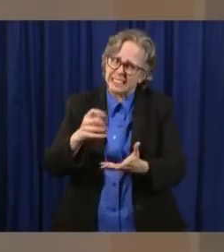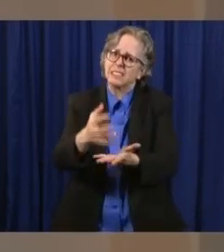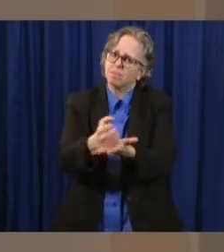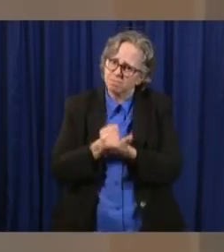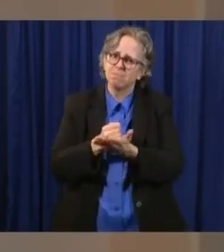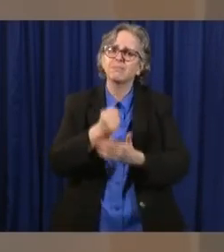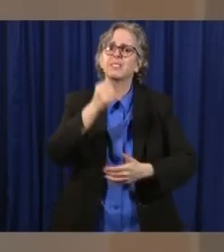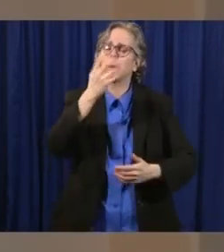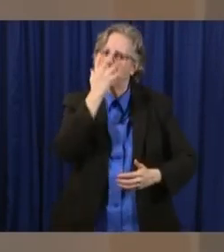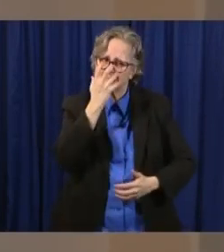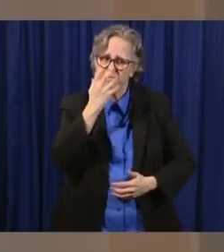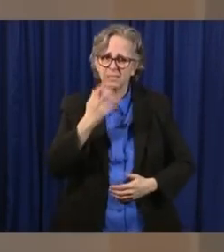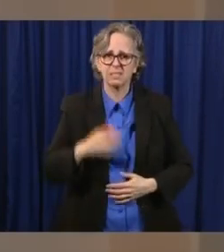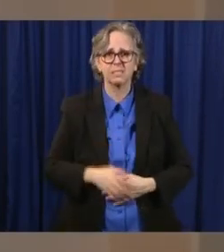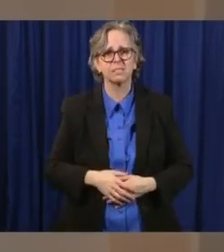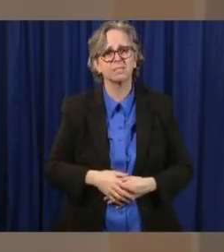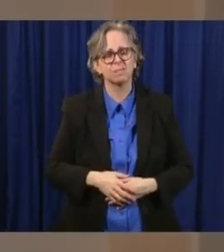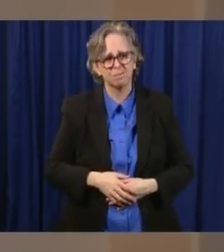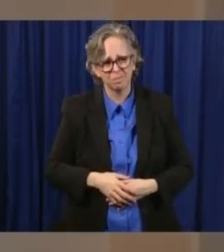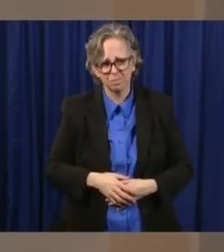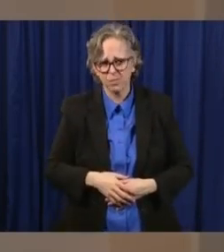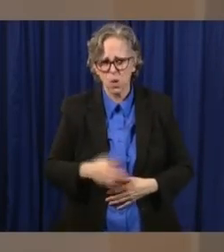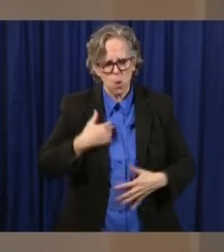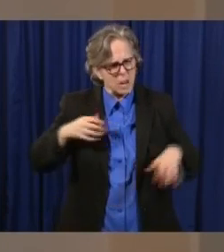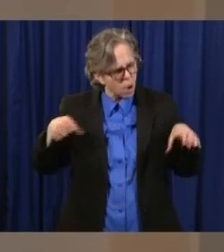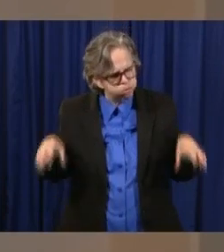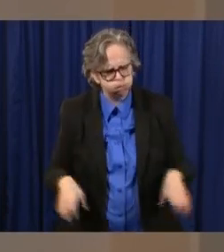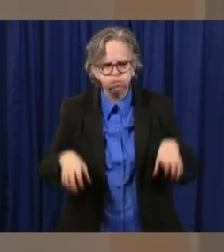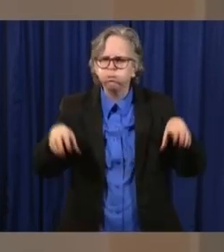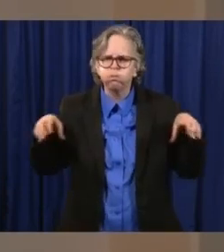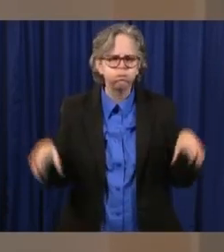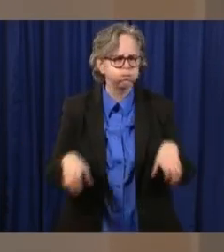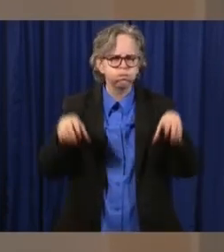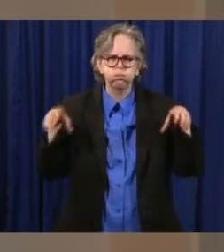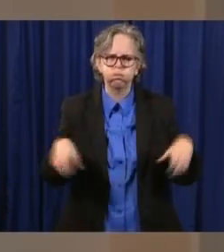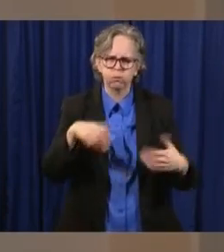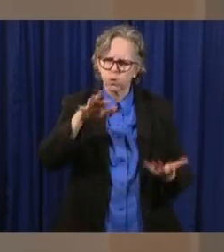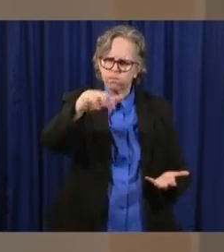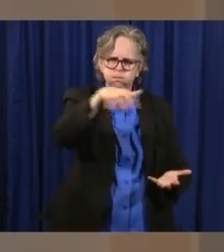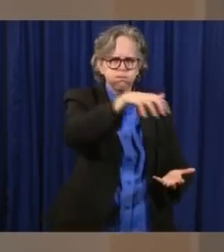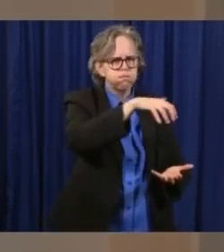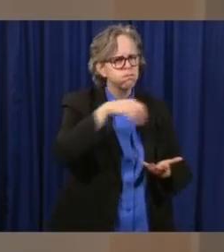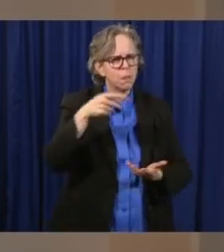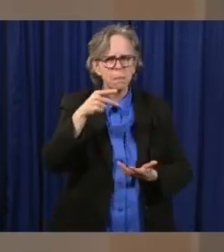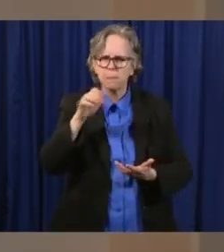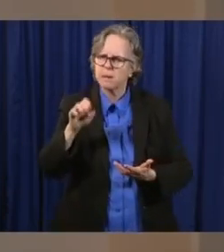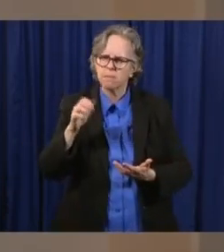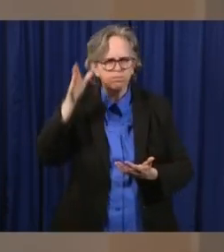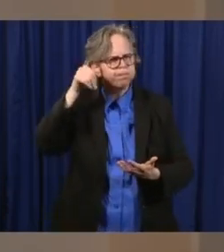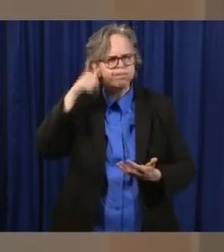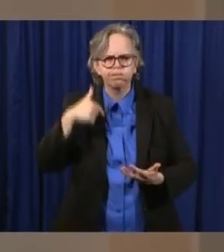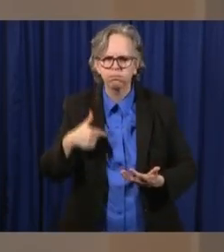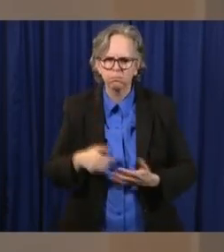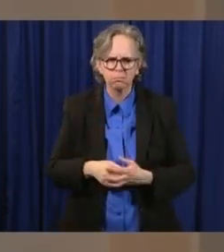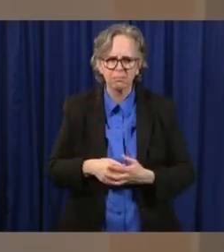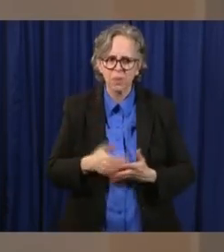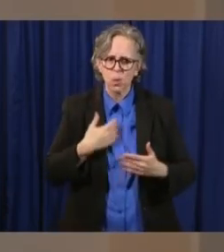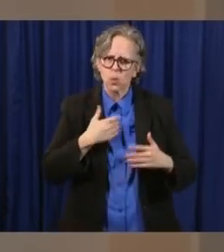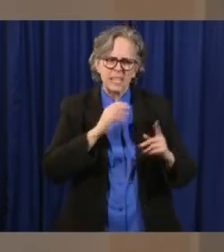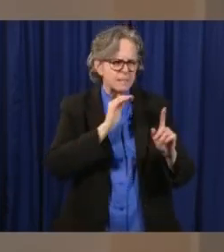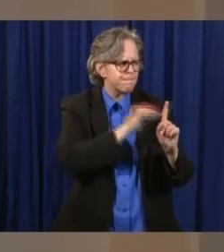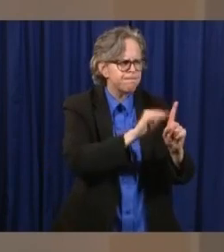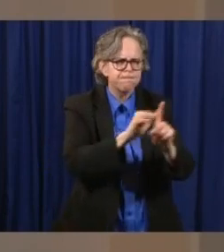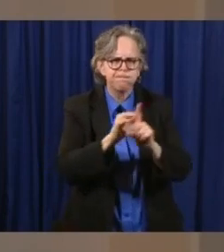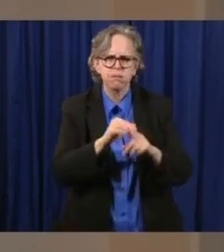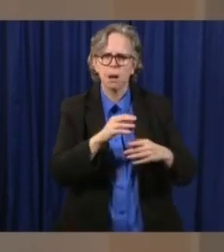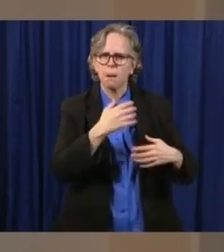And we're working hard at it. We're trying to build the capacity in Ohio from our manufacturers. We're trying to acquire